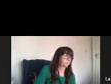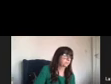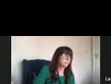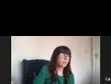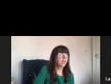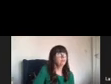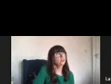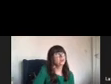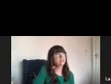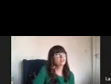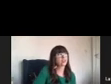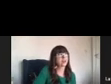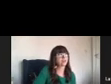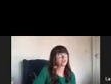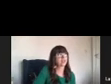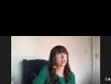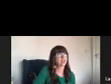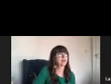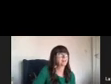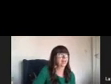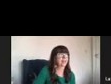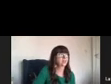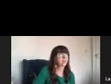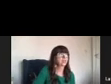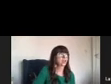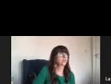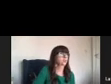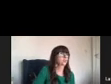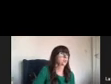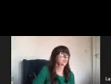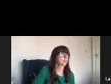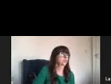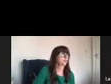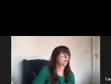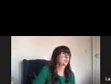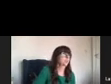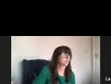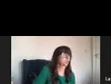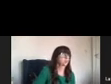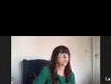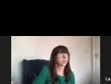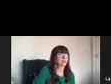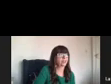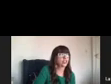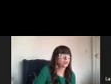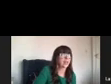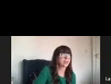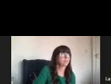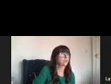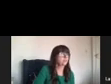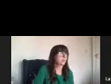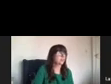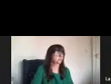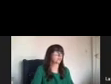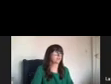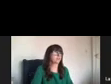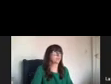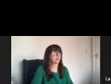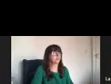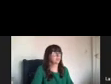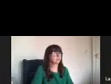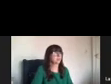Act. And you might have heard about a campaign on social media called Where is the Interpreter? You know, we have the UK